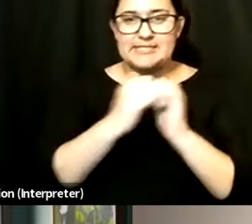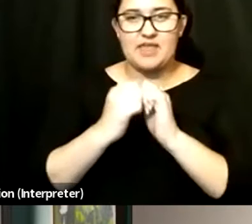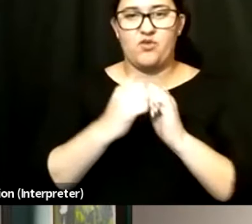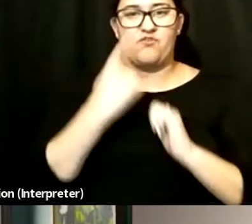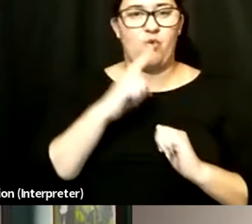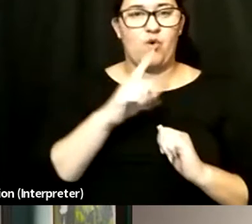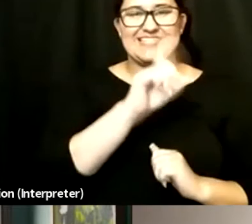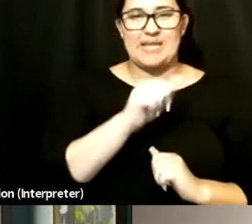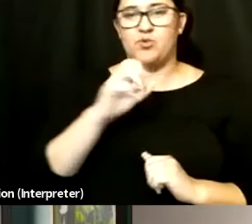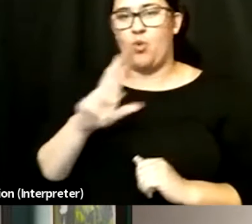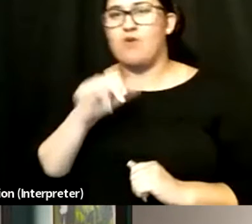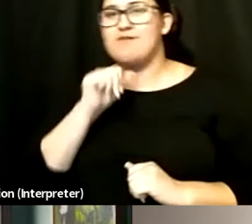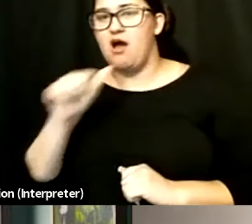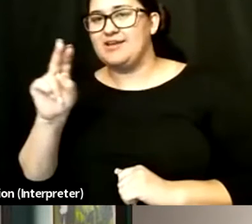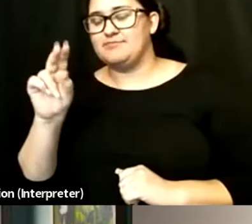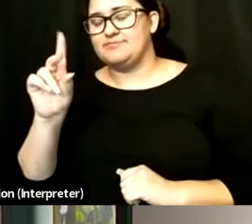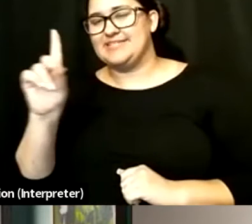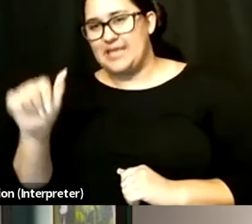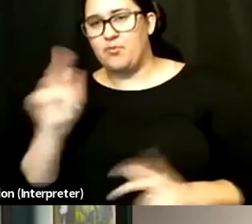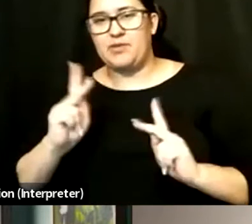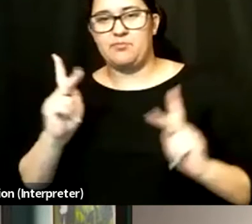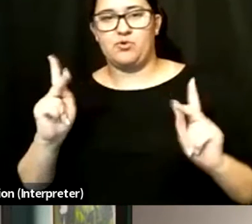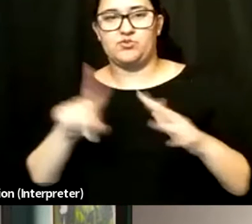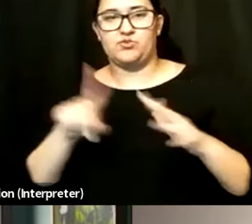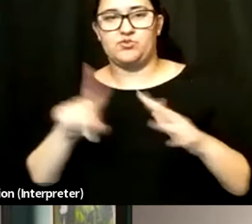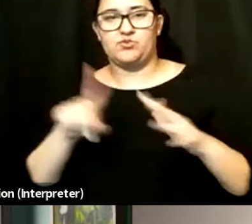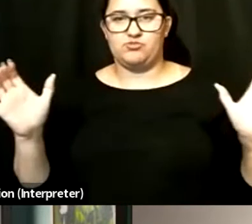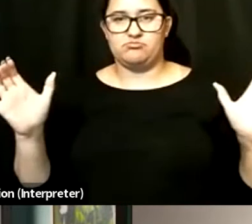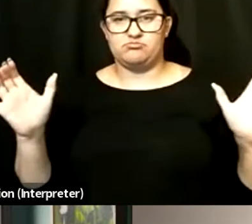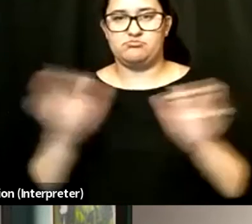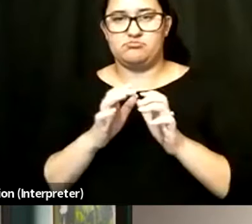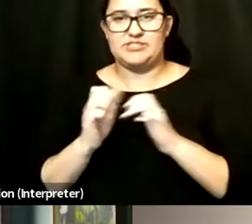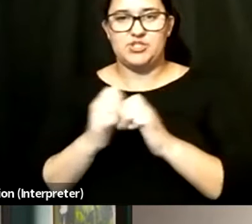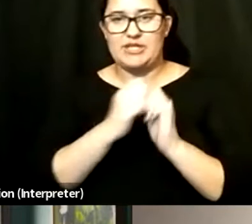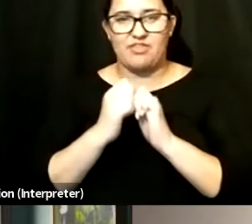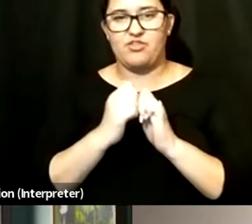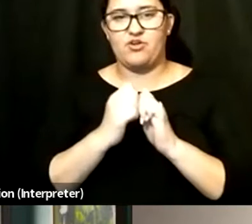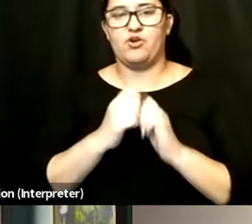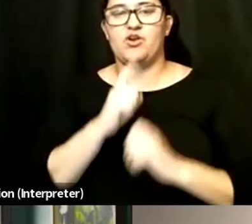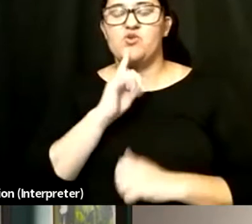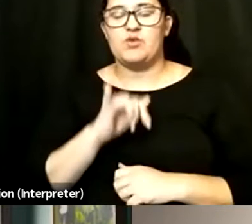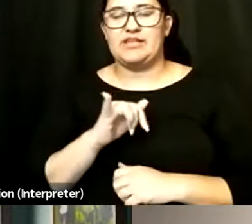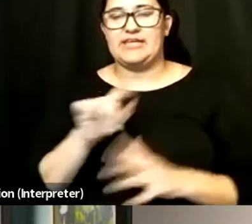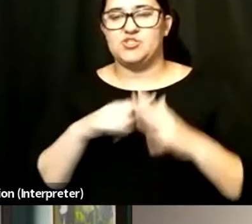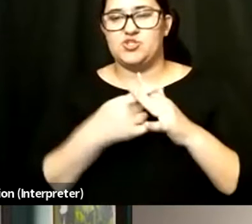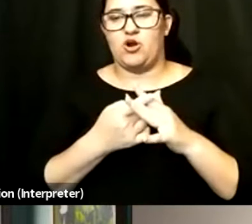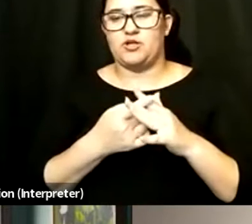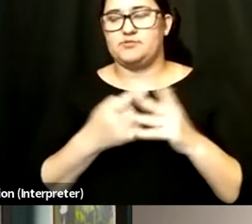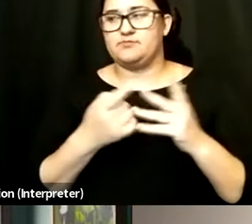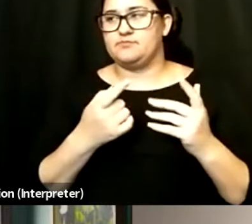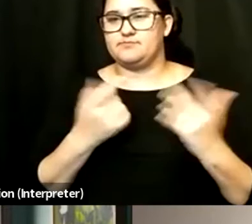people move the needle forward so people understand even doing something